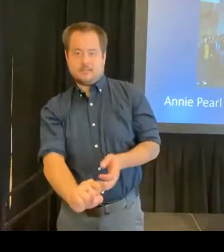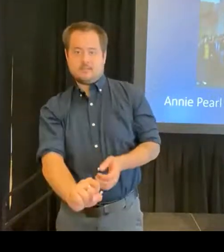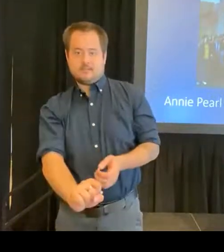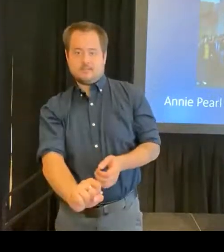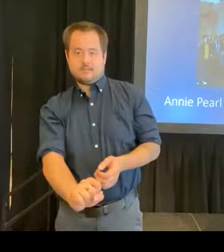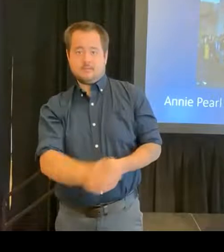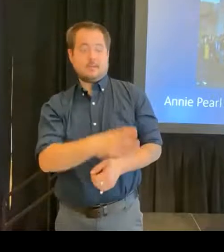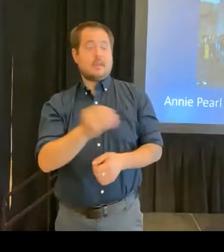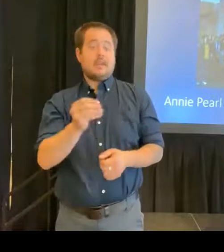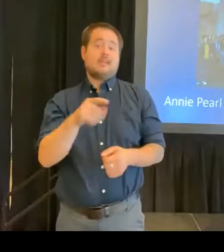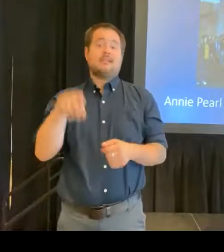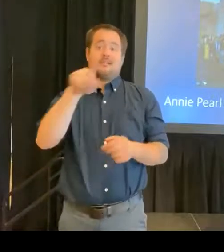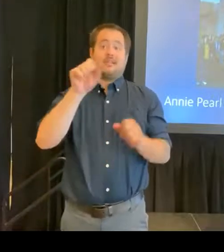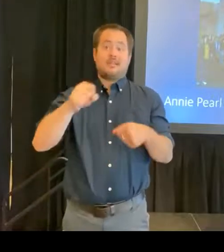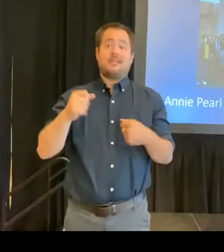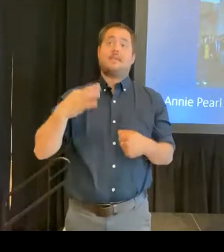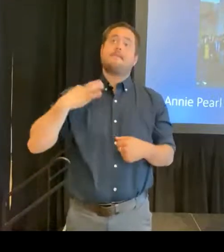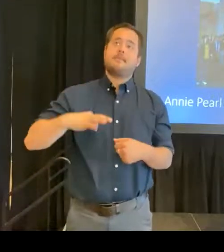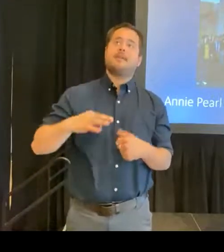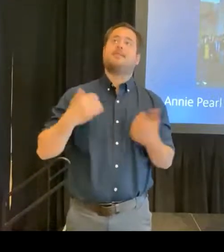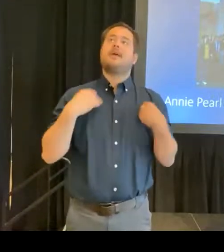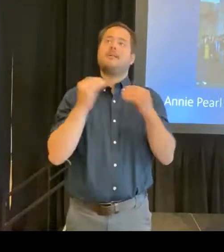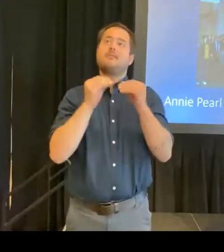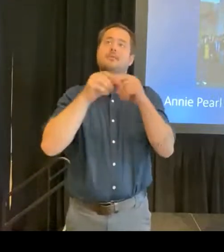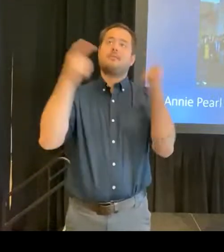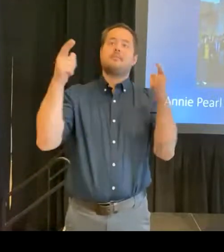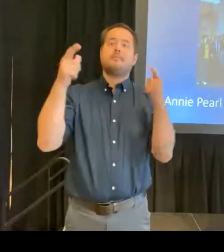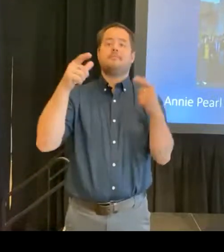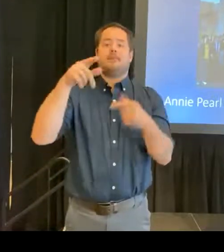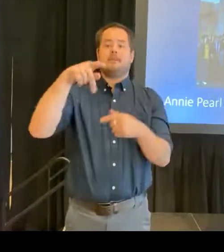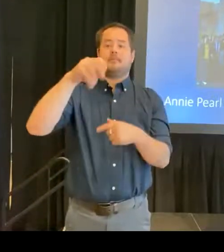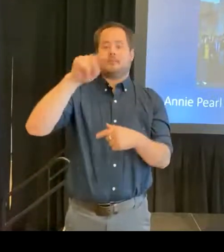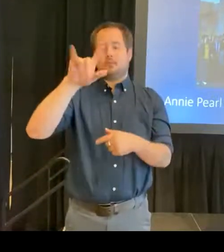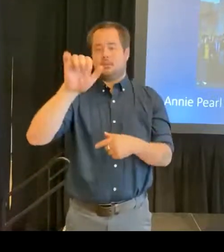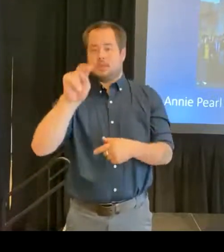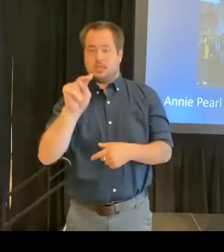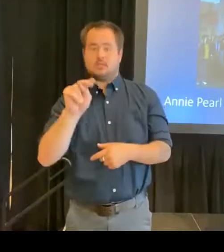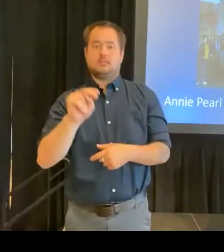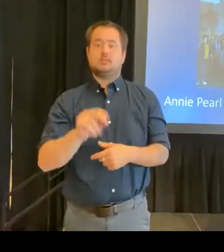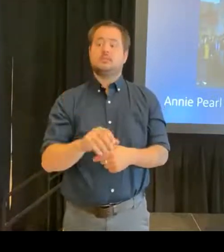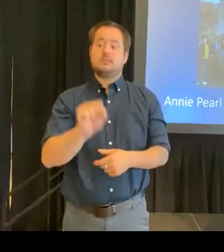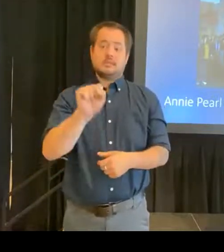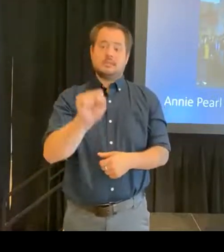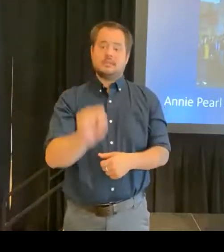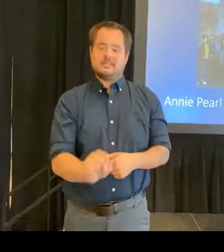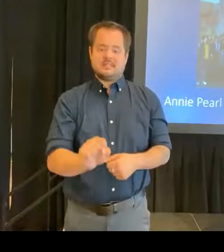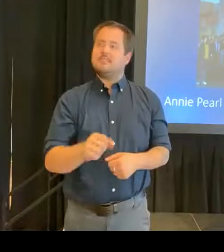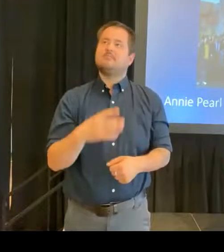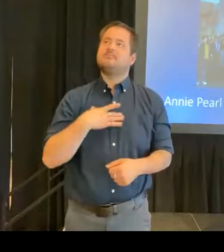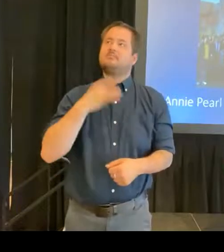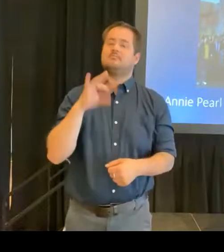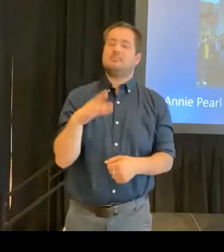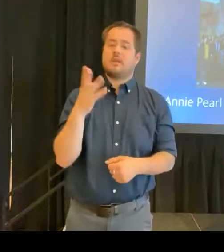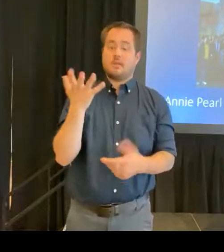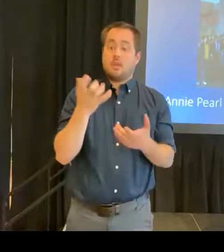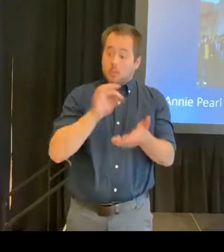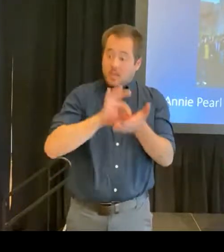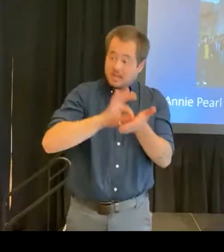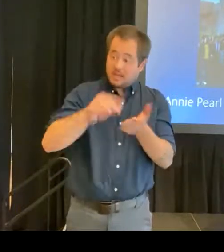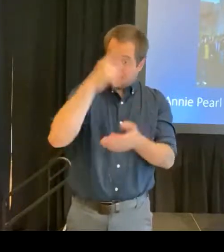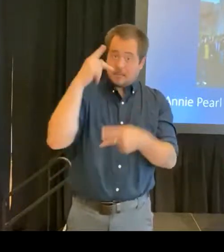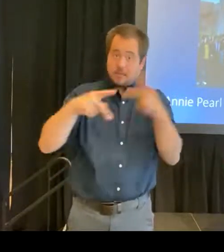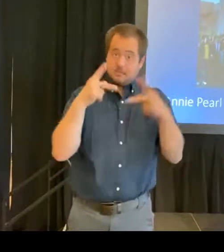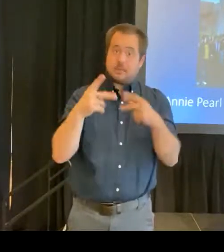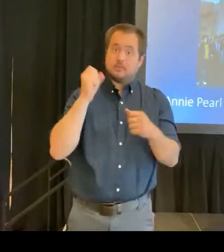having a bigger population. Now, the Southerners didn't like that part, right? They wanted to count Black people for representation purposes, but they didn't